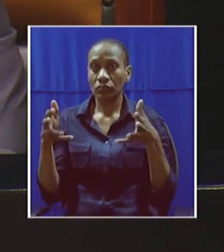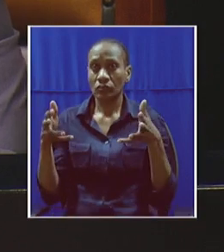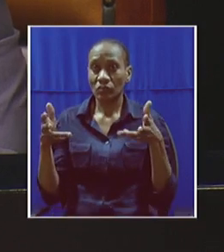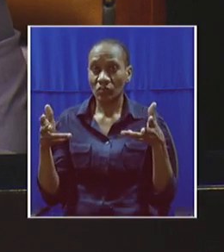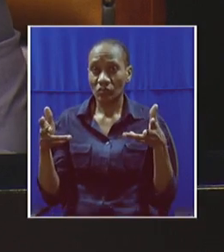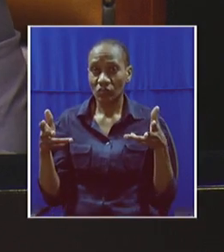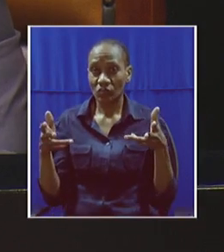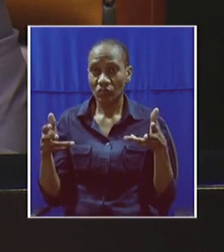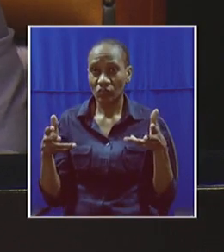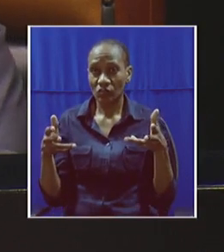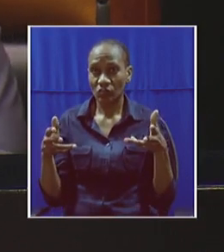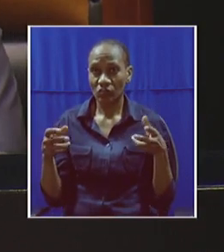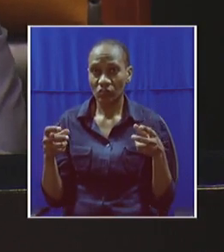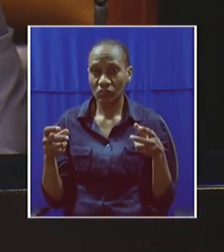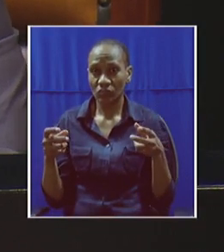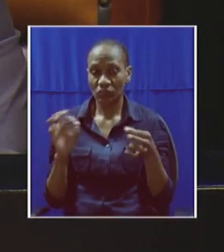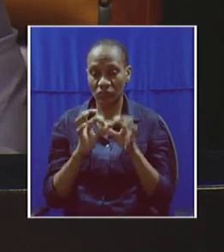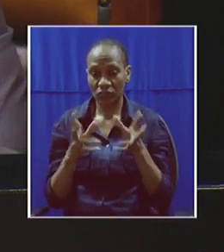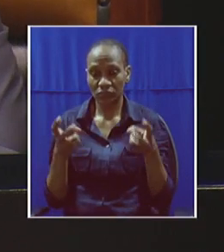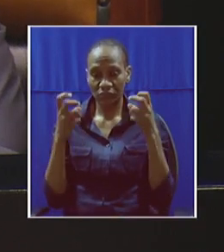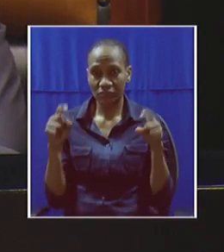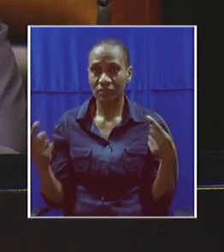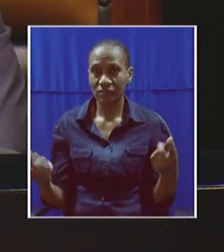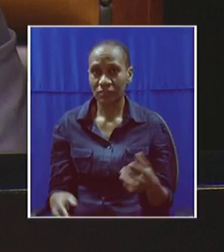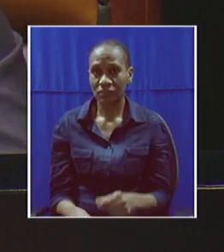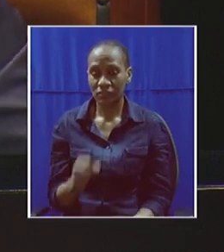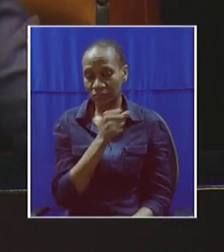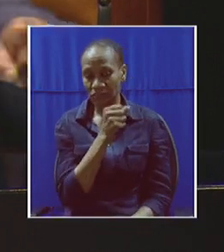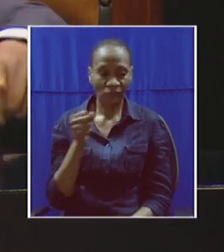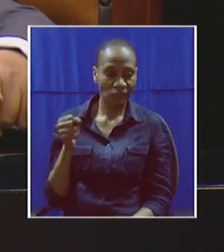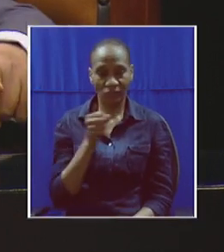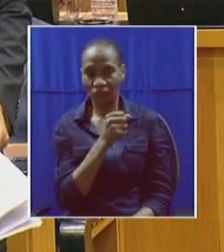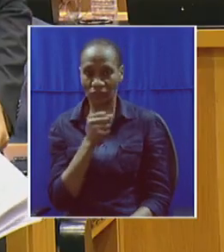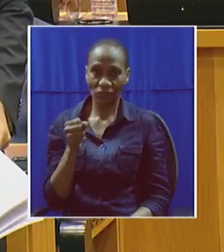no thank you he's he's attending an inconsequential meeting